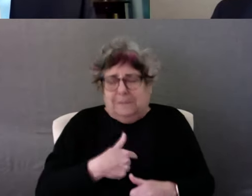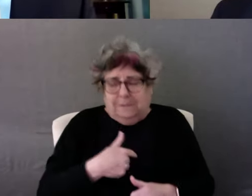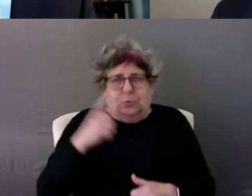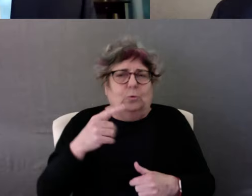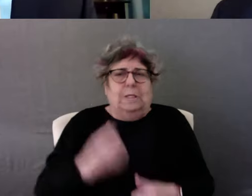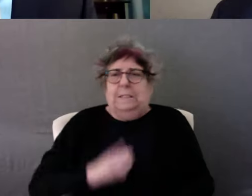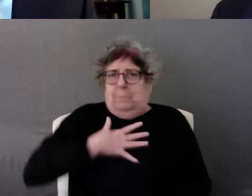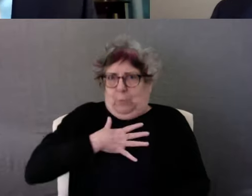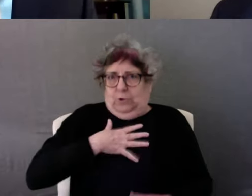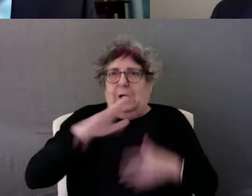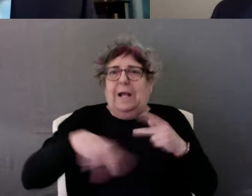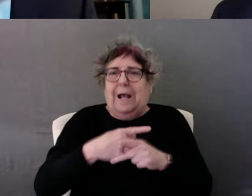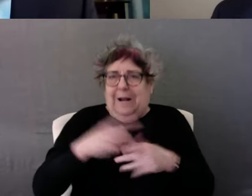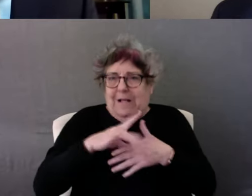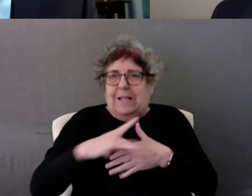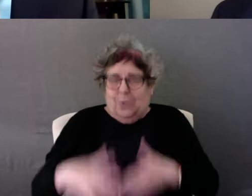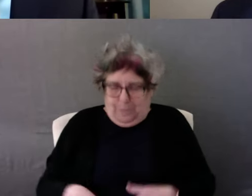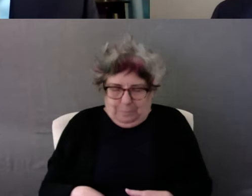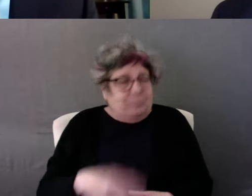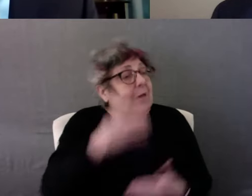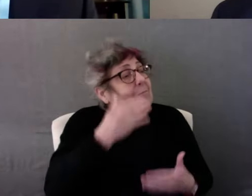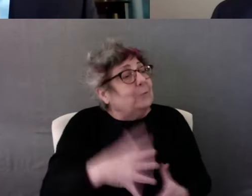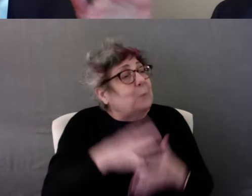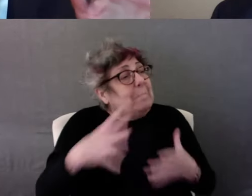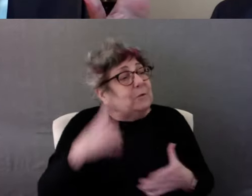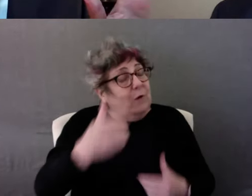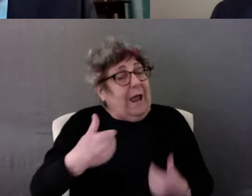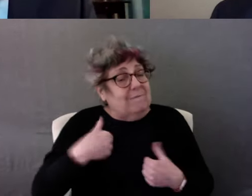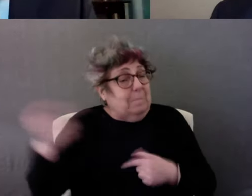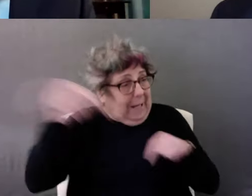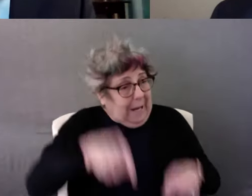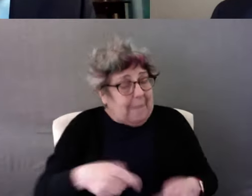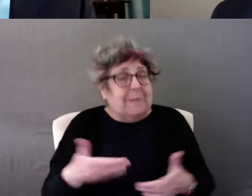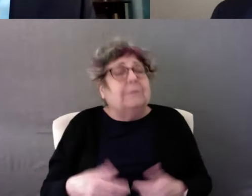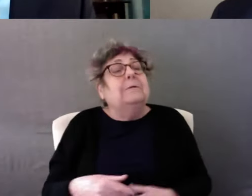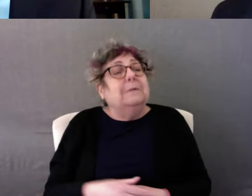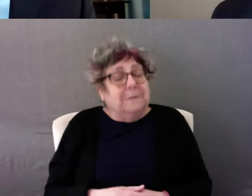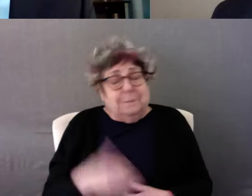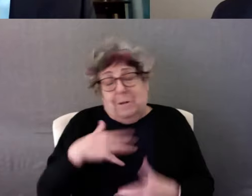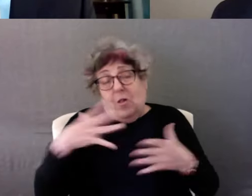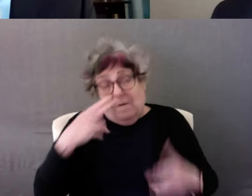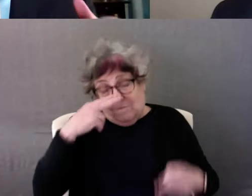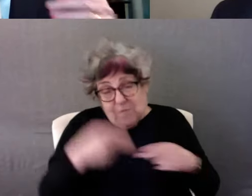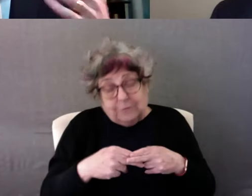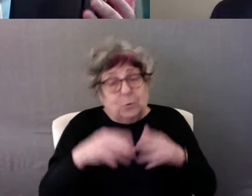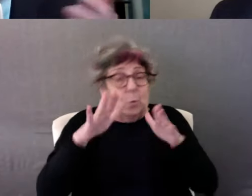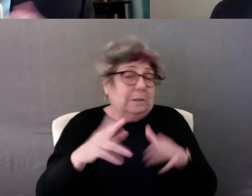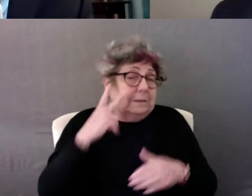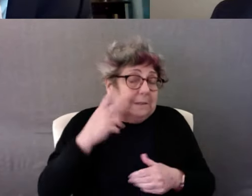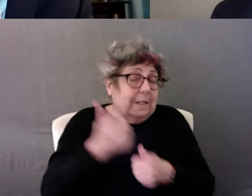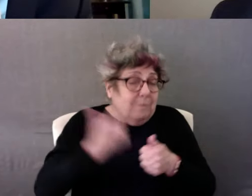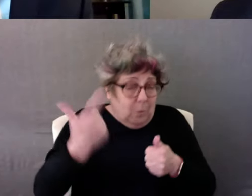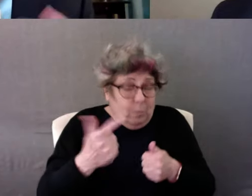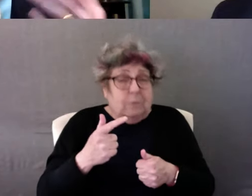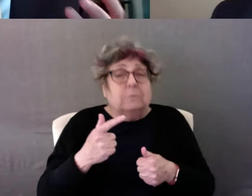much, sir. Well, thank you so much for having me. This has been really a lot of fun. It's great to see everyone virtually. And thank you for your work on